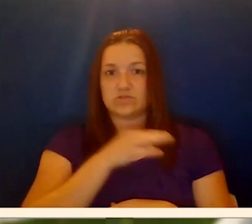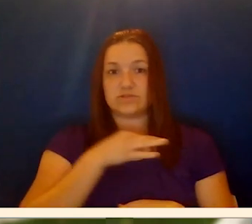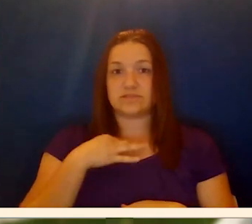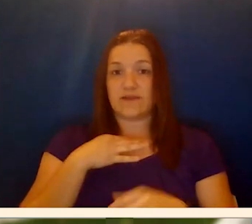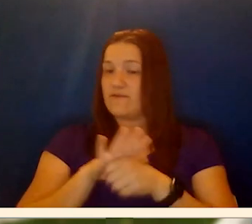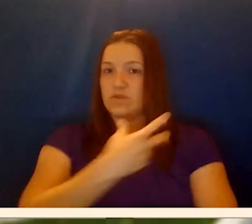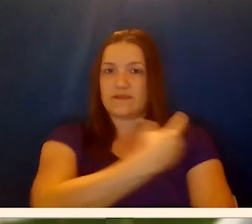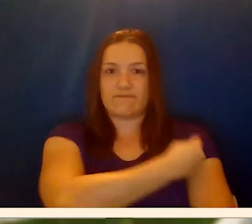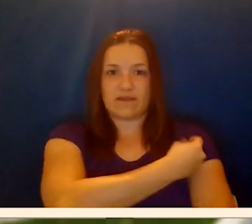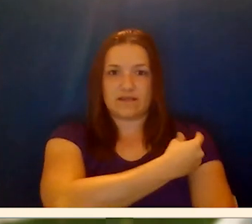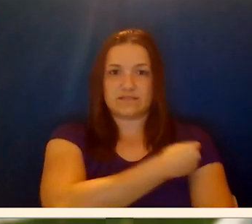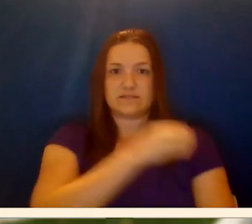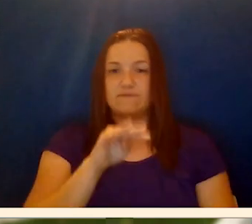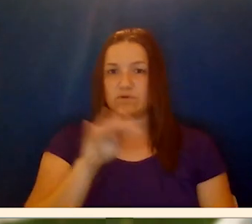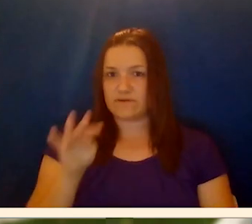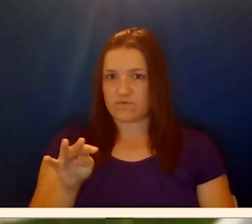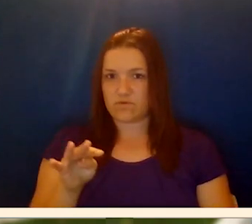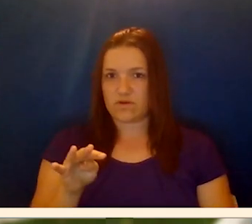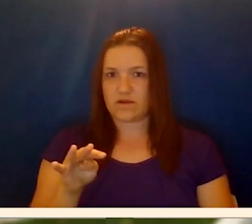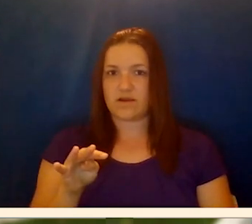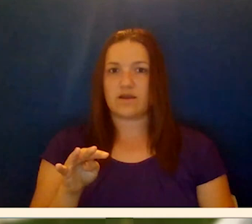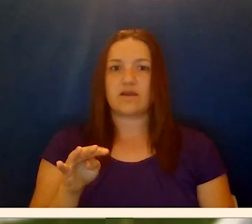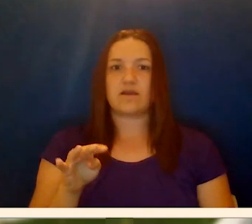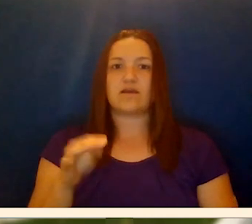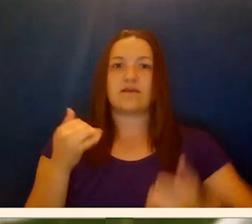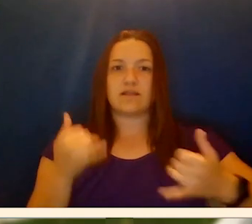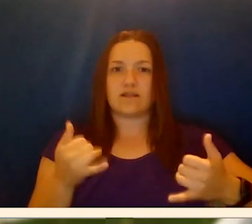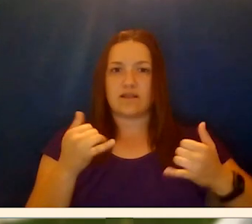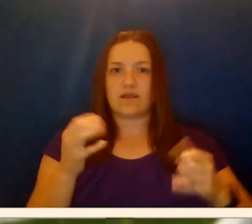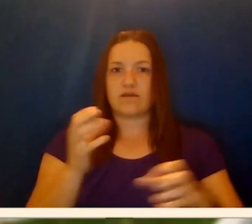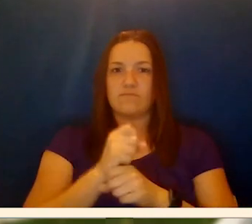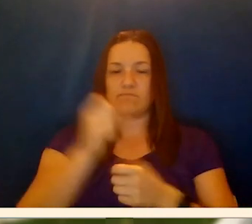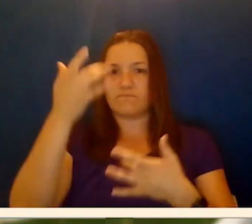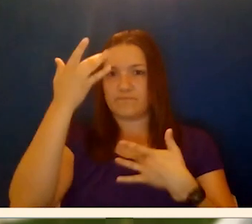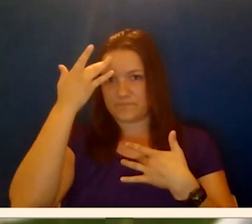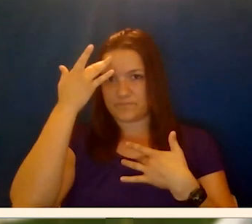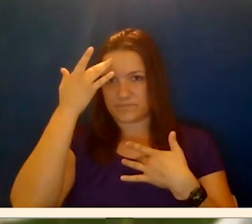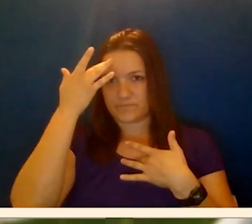fully vaccinated, these 44 that have now contracted the virus.